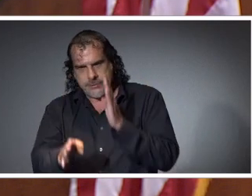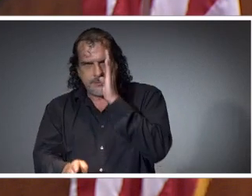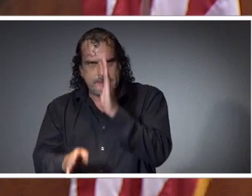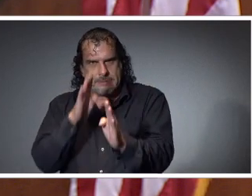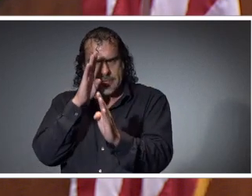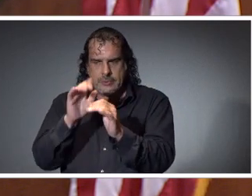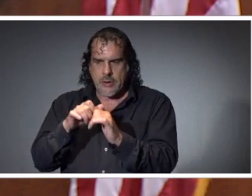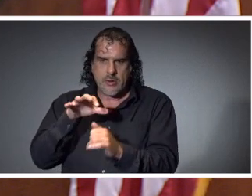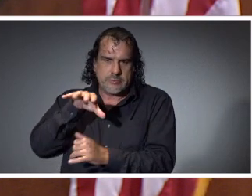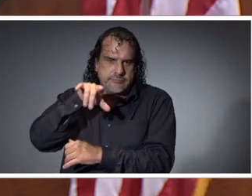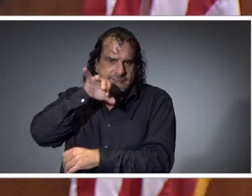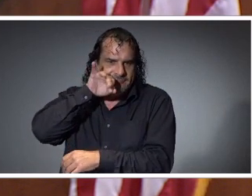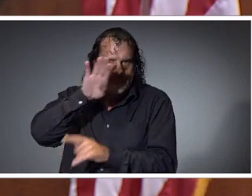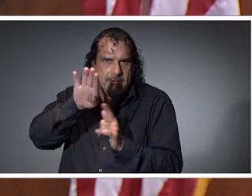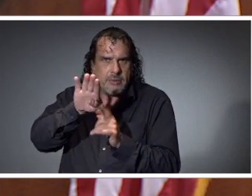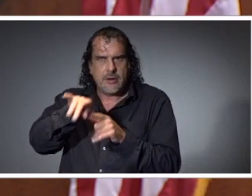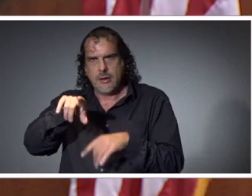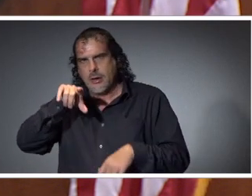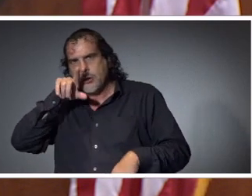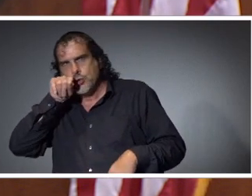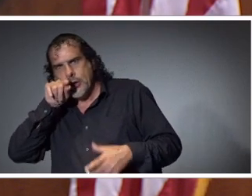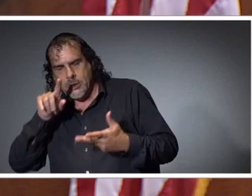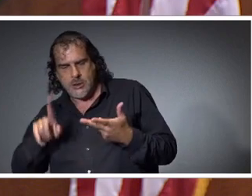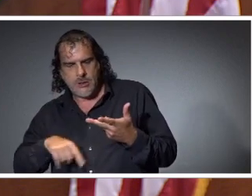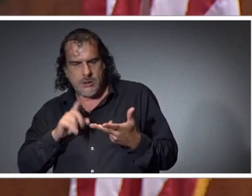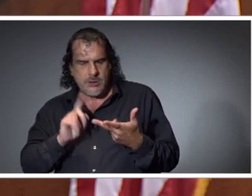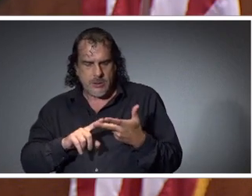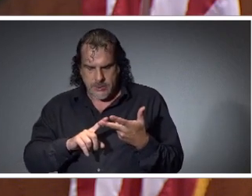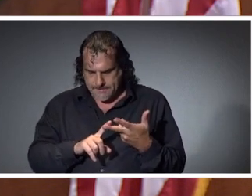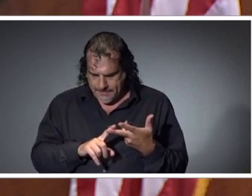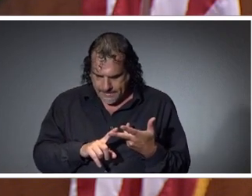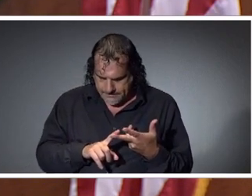media platforms, whether it's Twitter